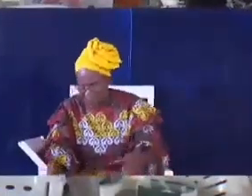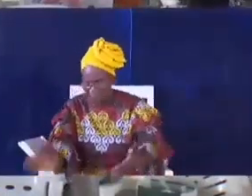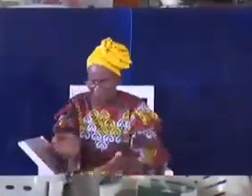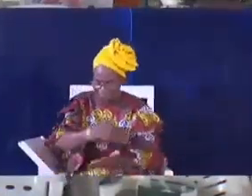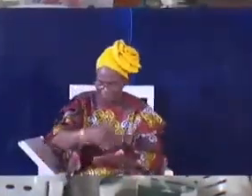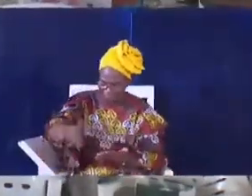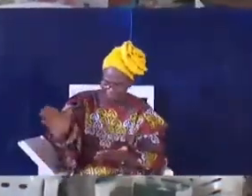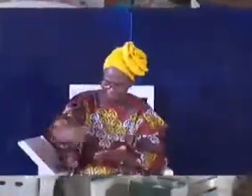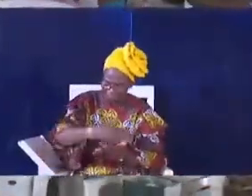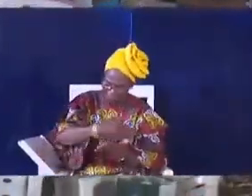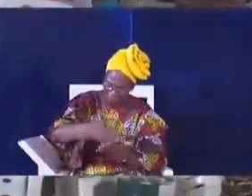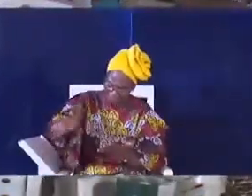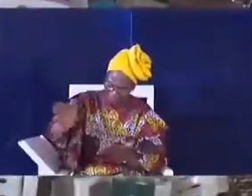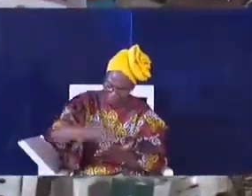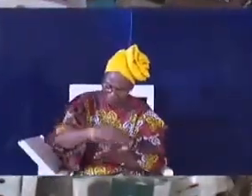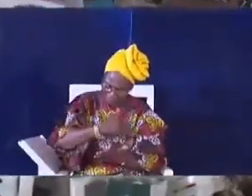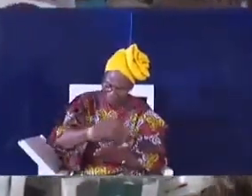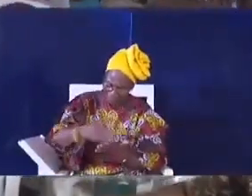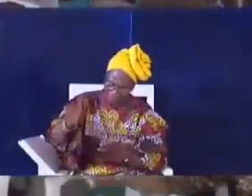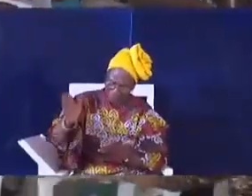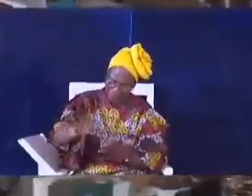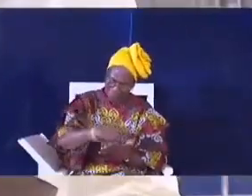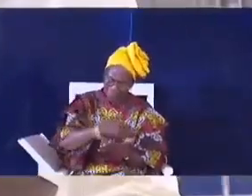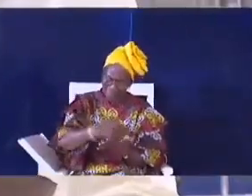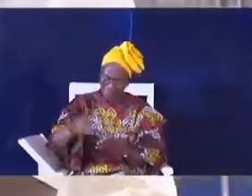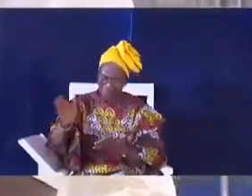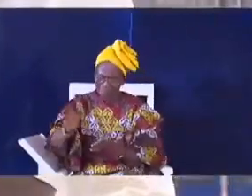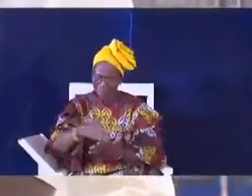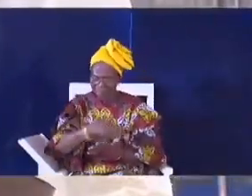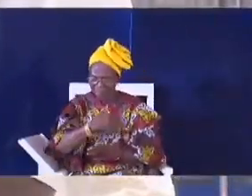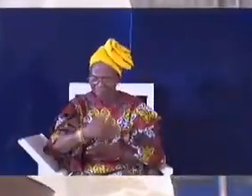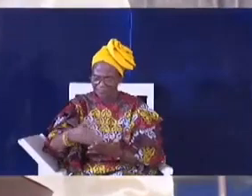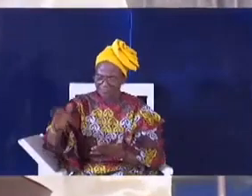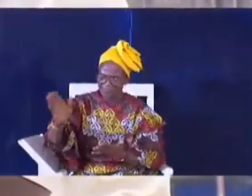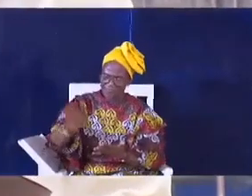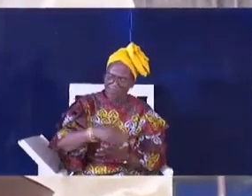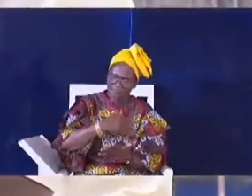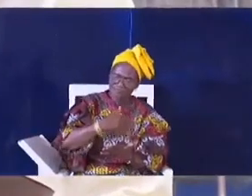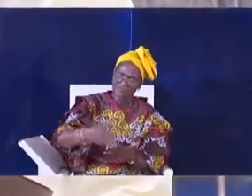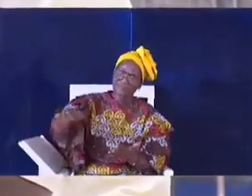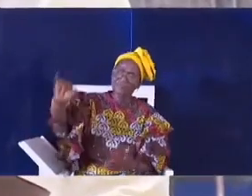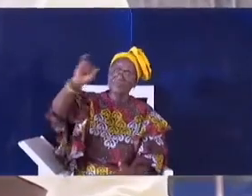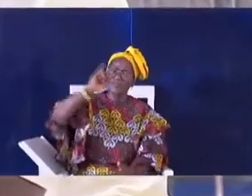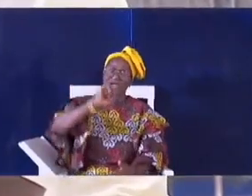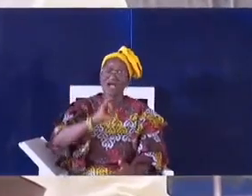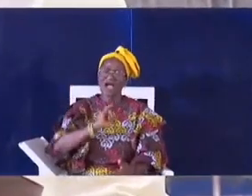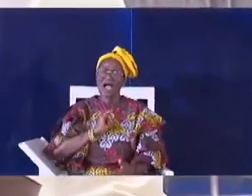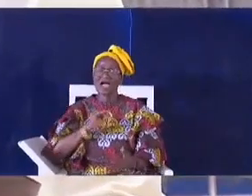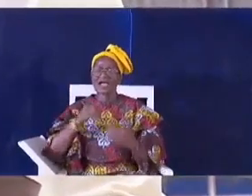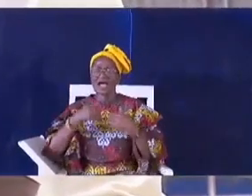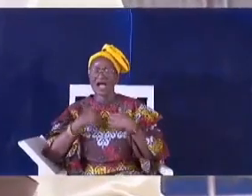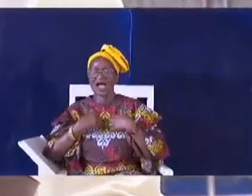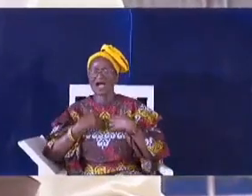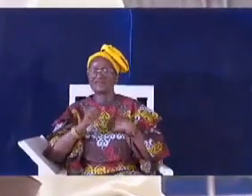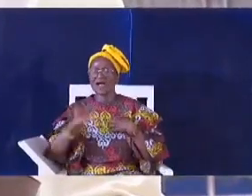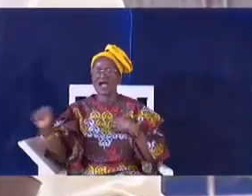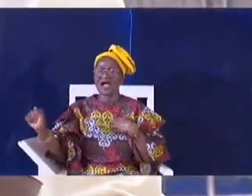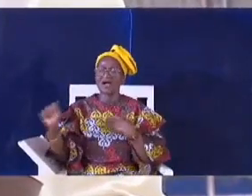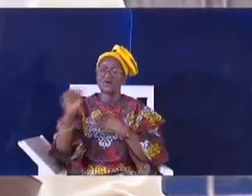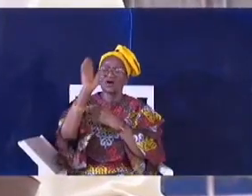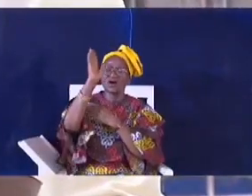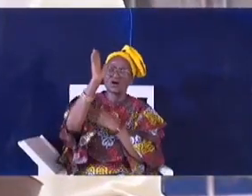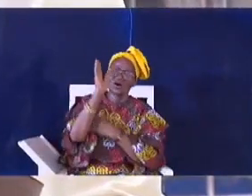a God who never fails. I have